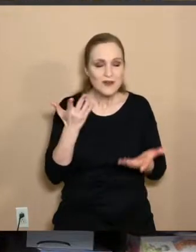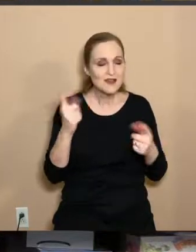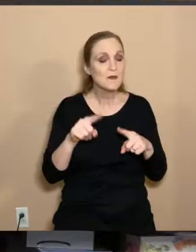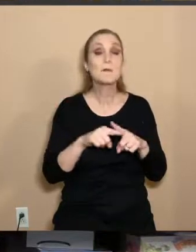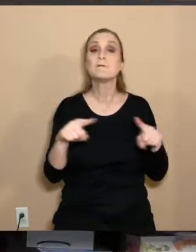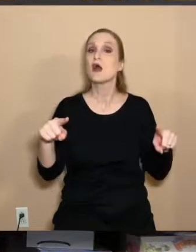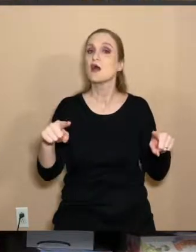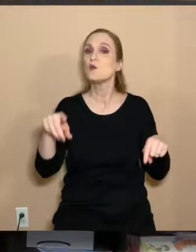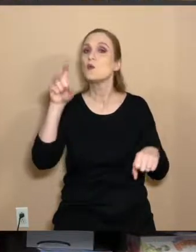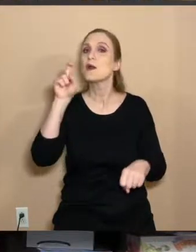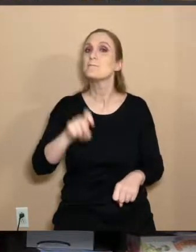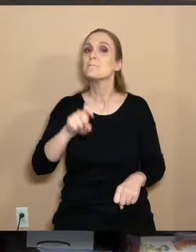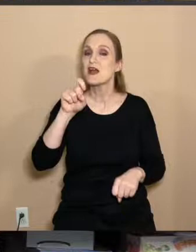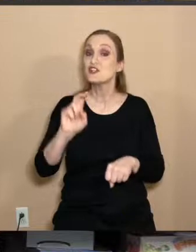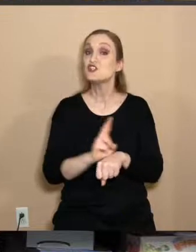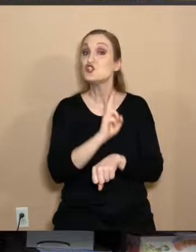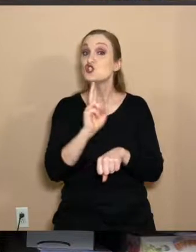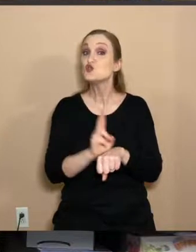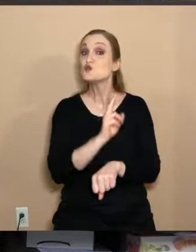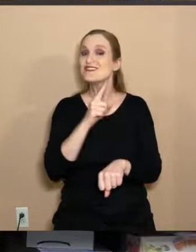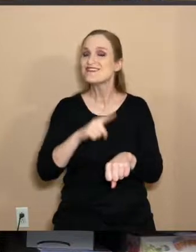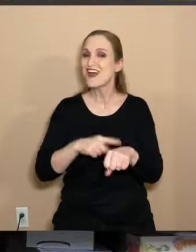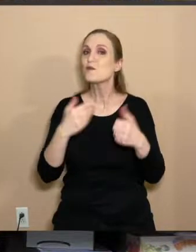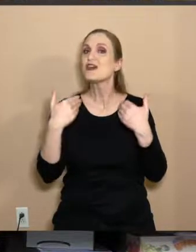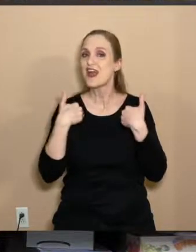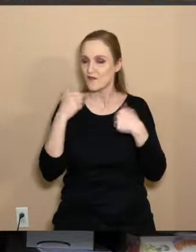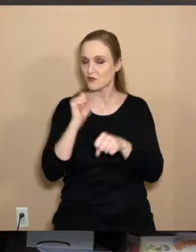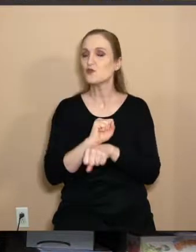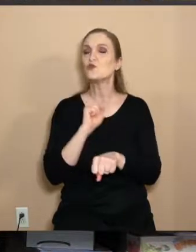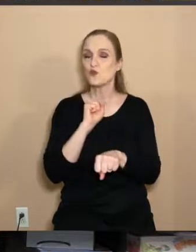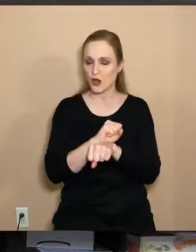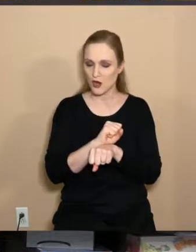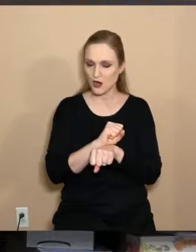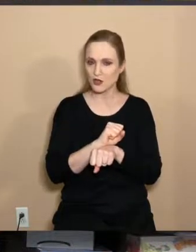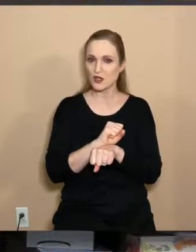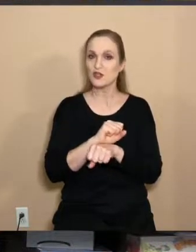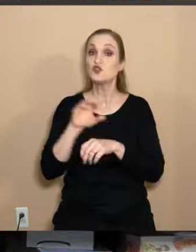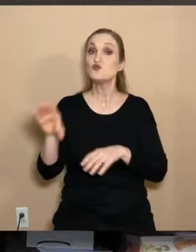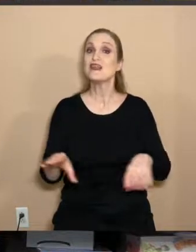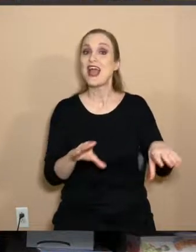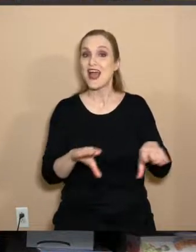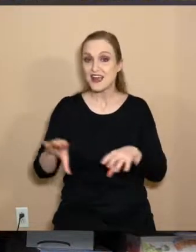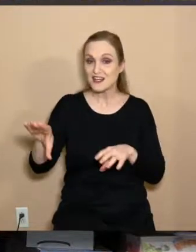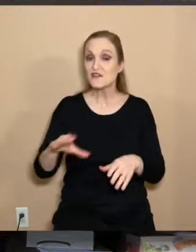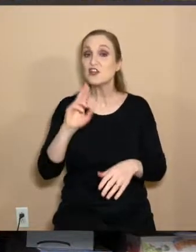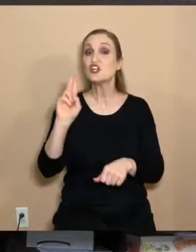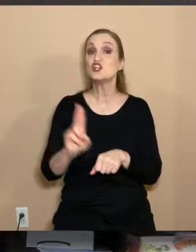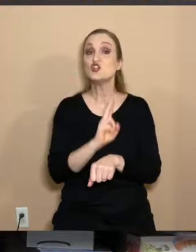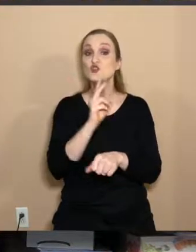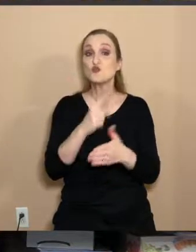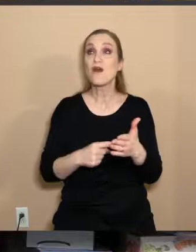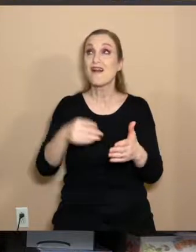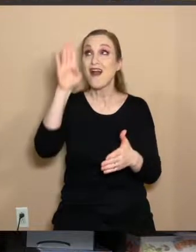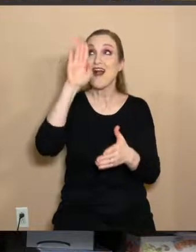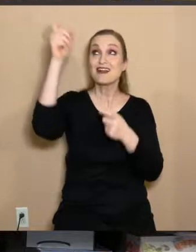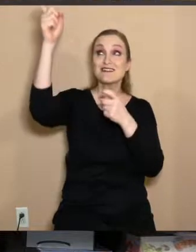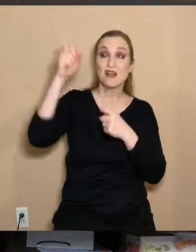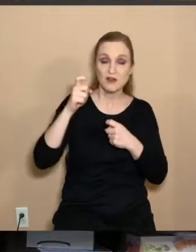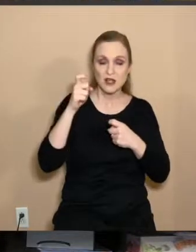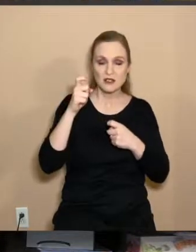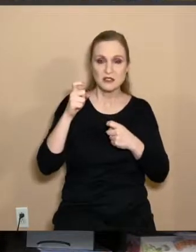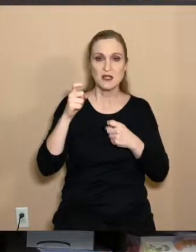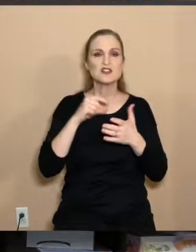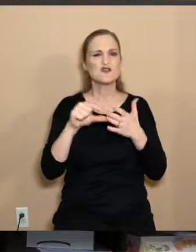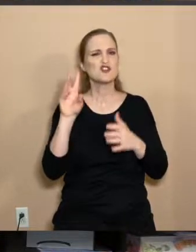we have to make use of the time that we have to work, to be active, to use what God has given us. Now, let's go